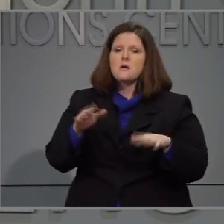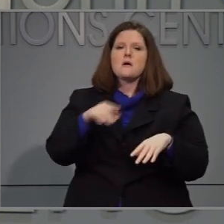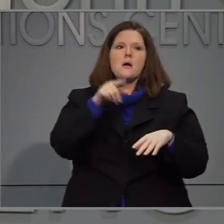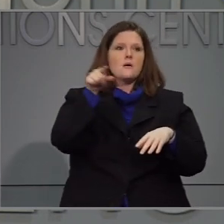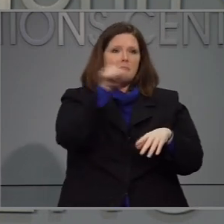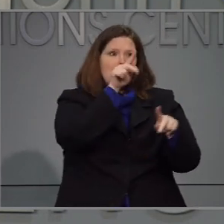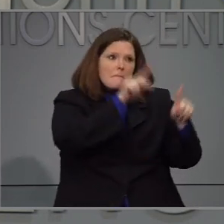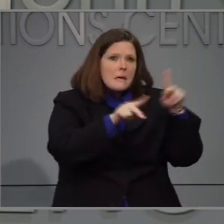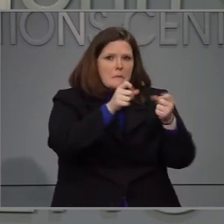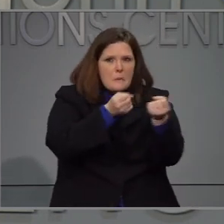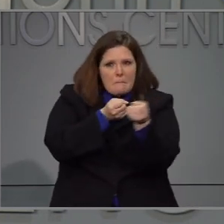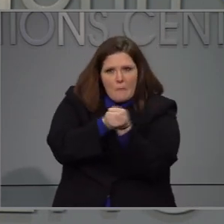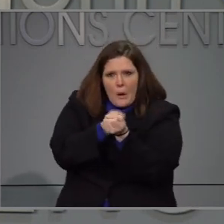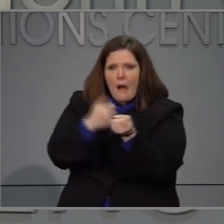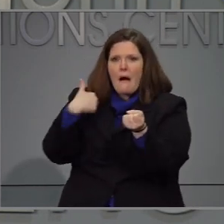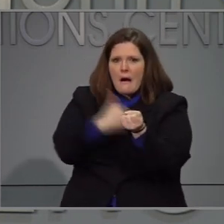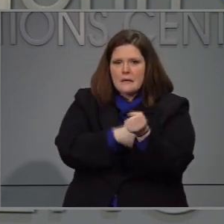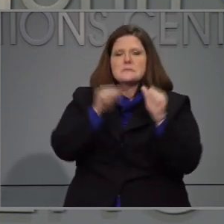doing it safely.